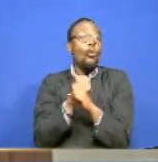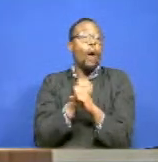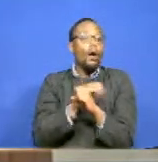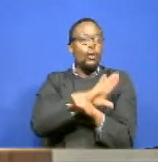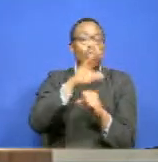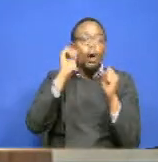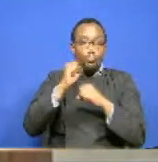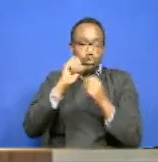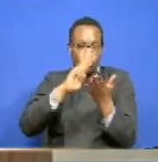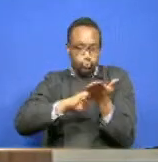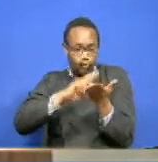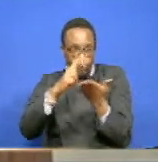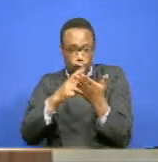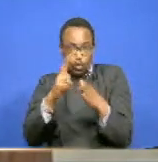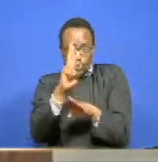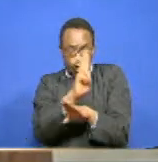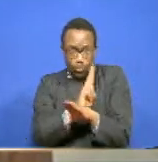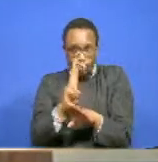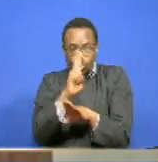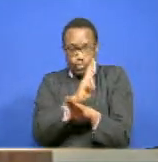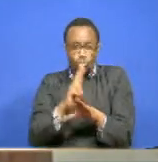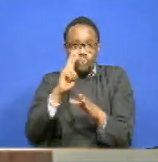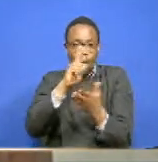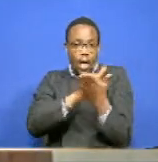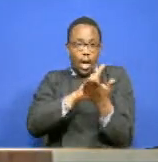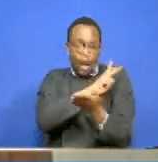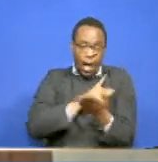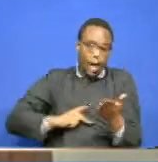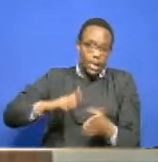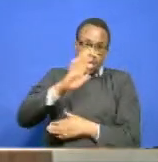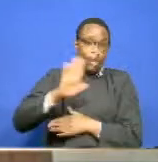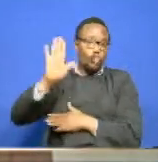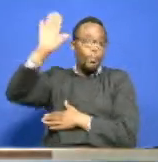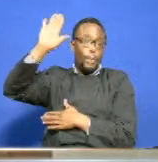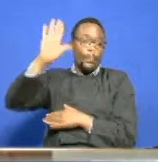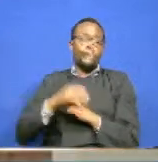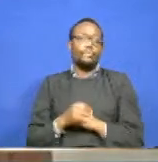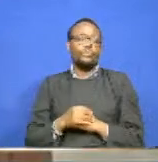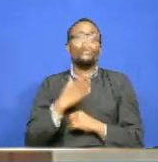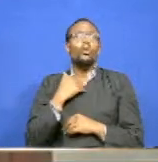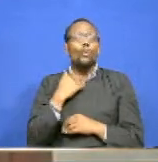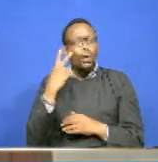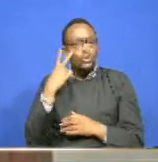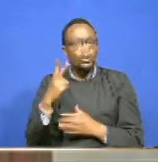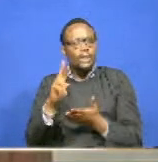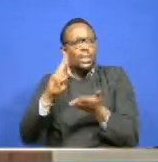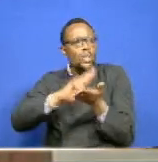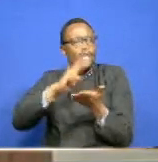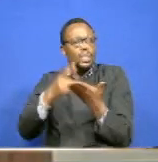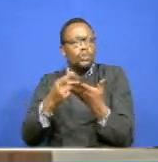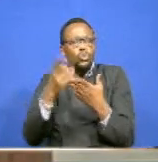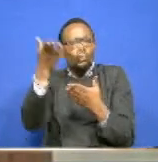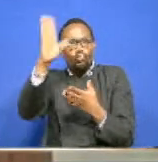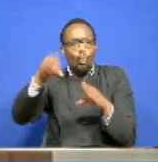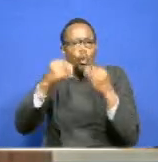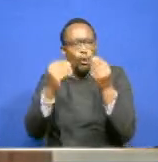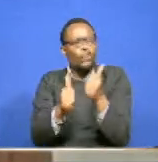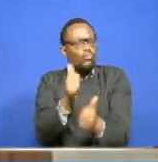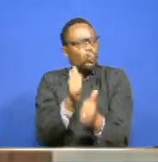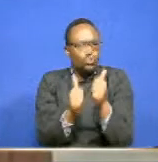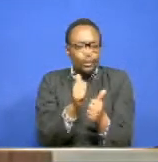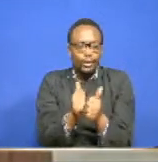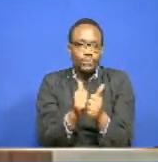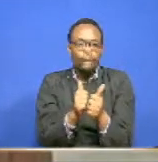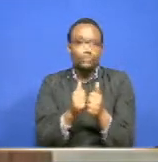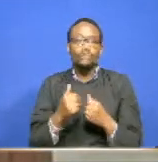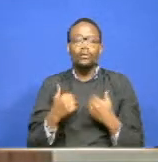those resources are used for his kingdom. I want us to dissect some of these resources God gives. There